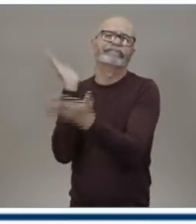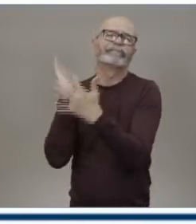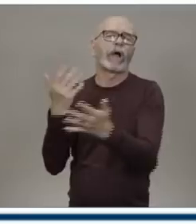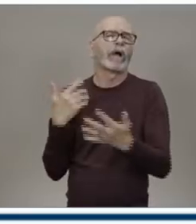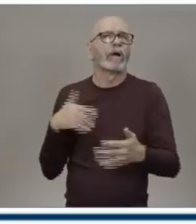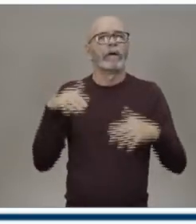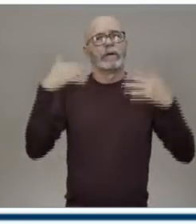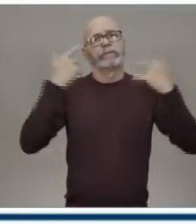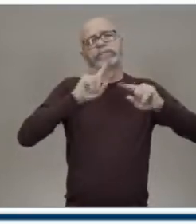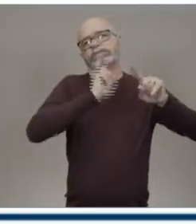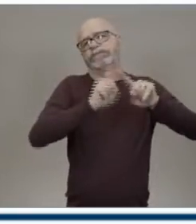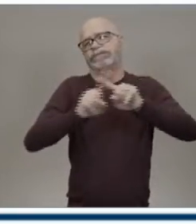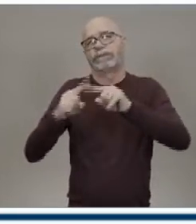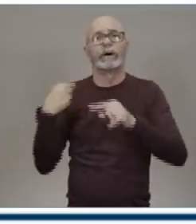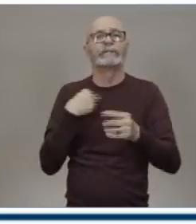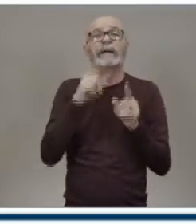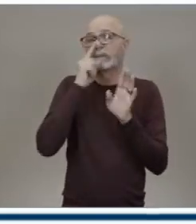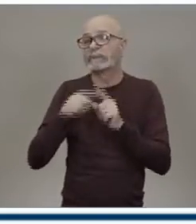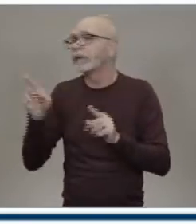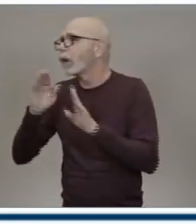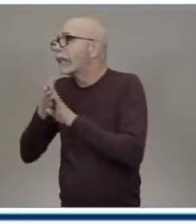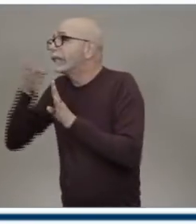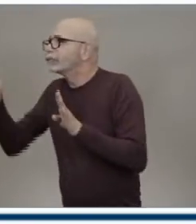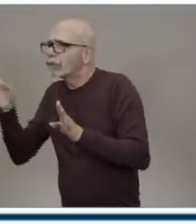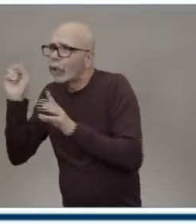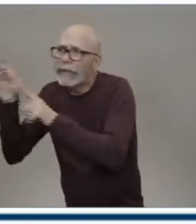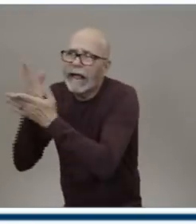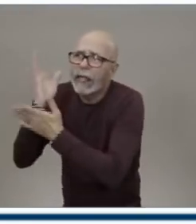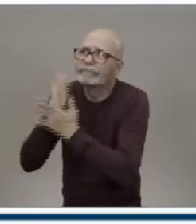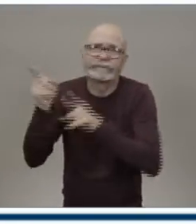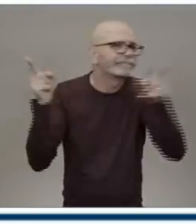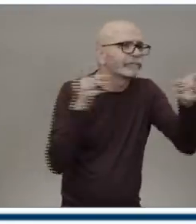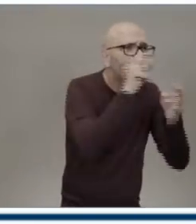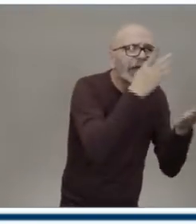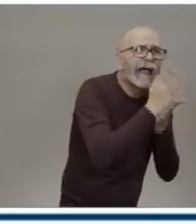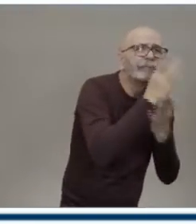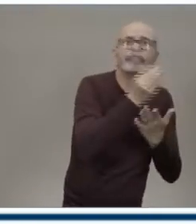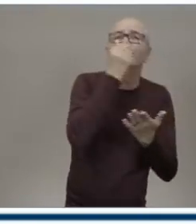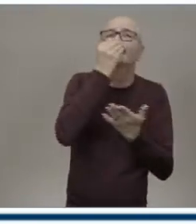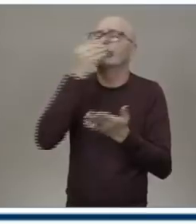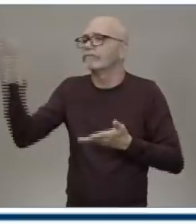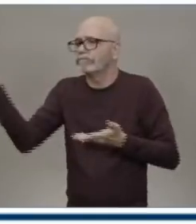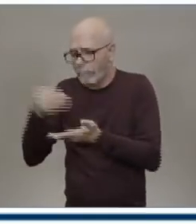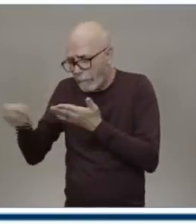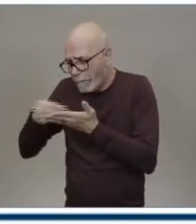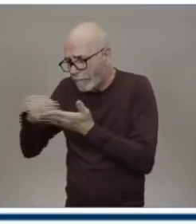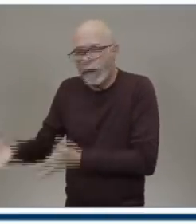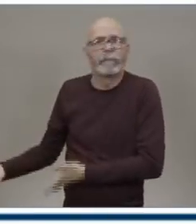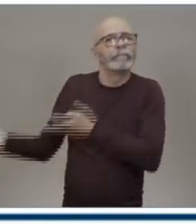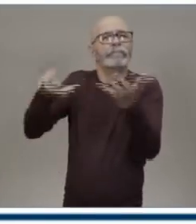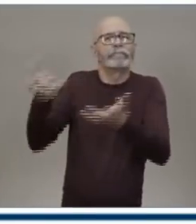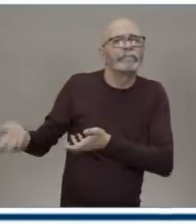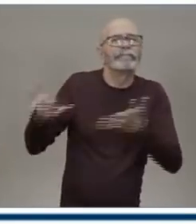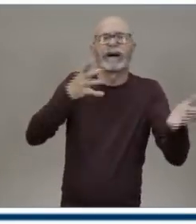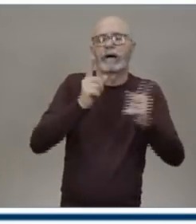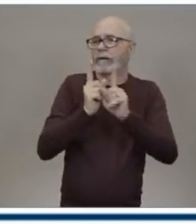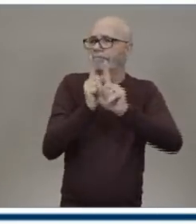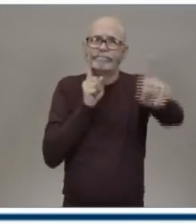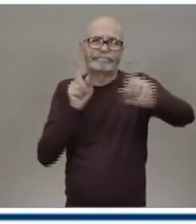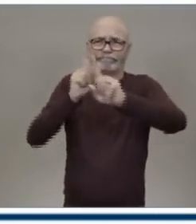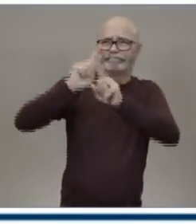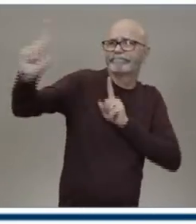your neighbors and helped people self-isolate by buying them groceries. Even while staying apart, you came together to mourn the